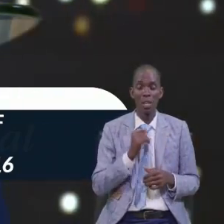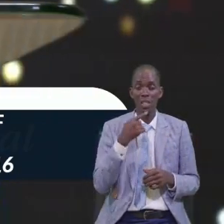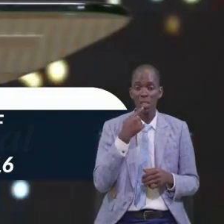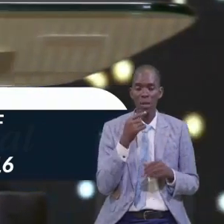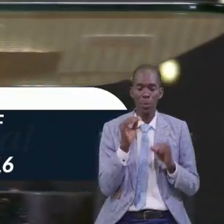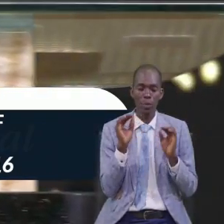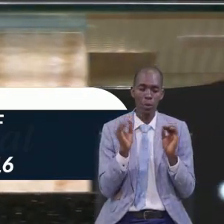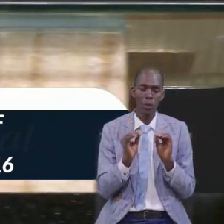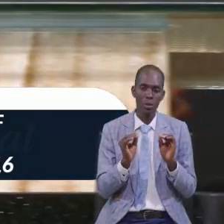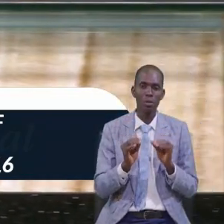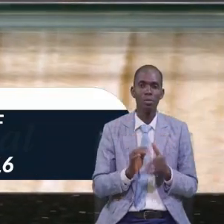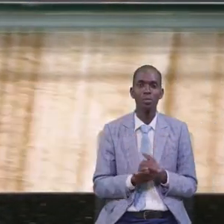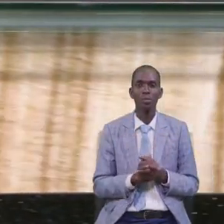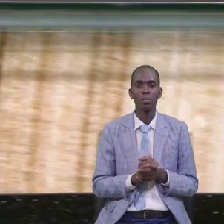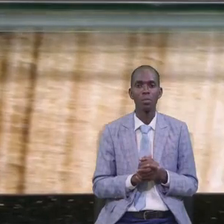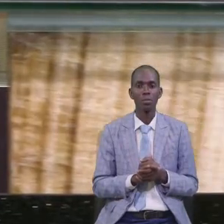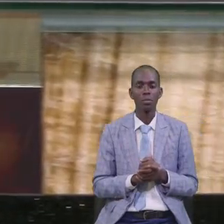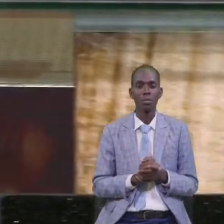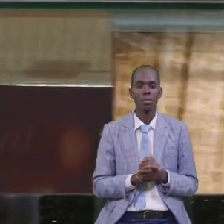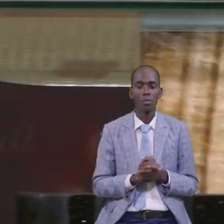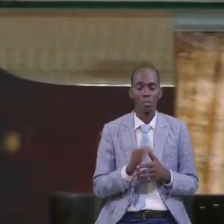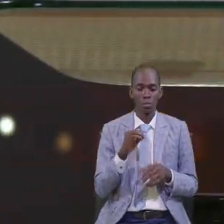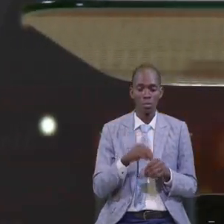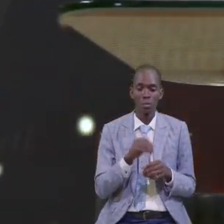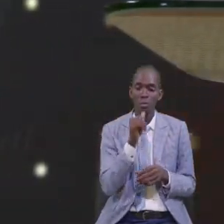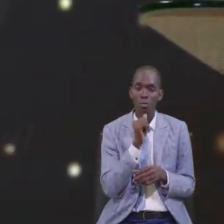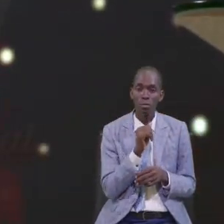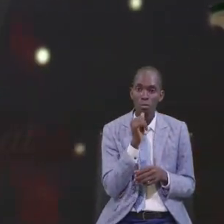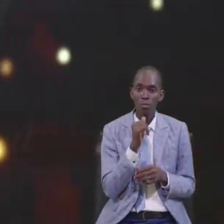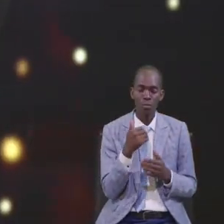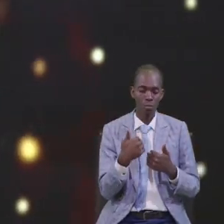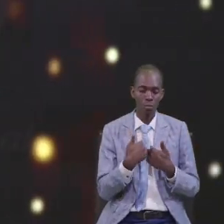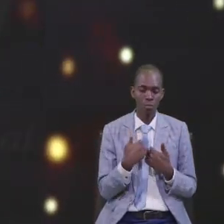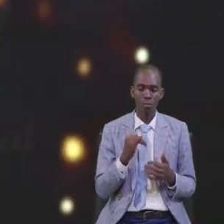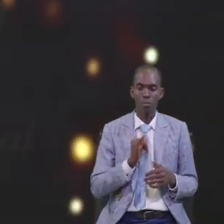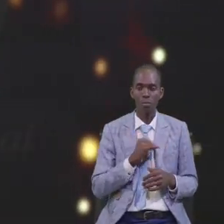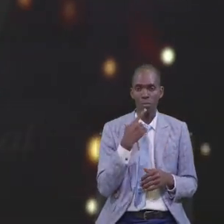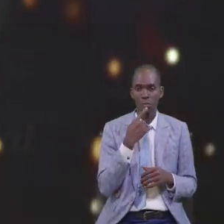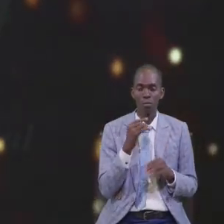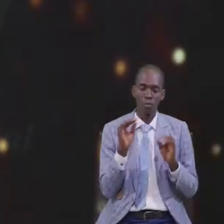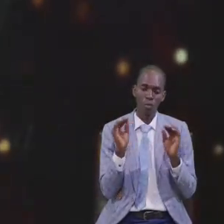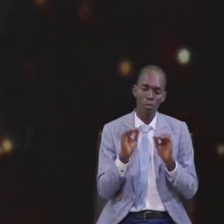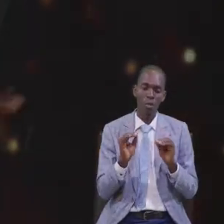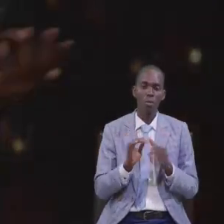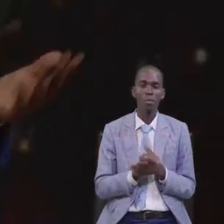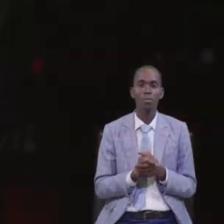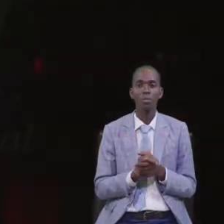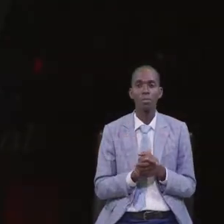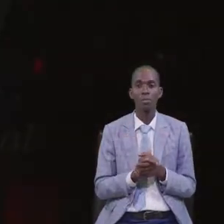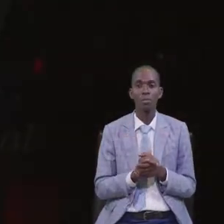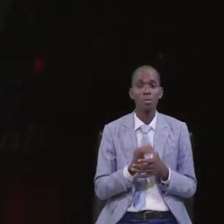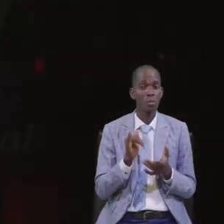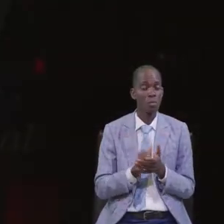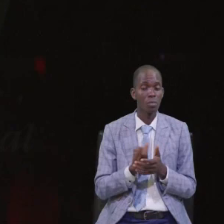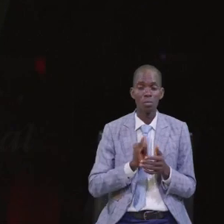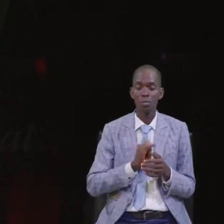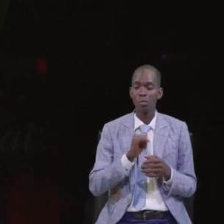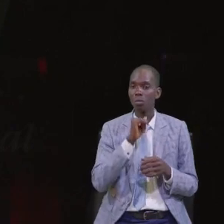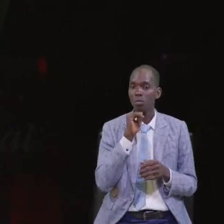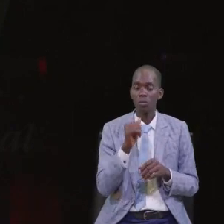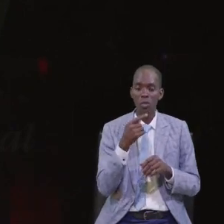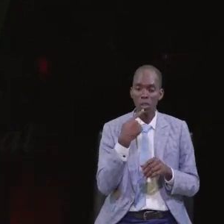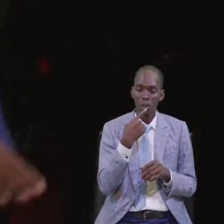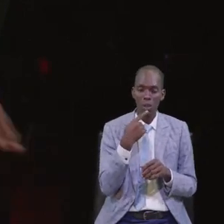said nothing. In secret have I said nothing that I couldn't say in